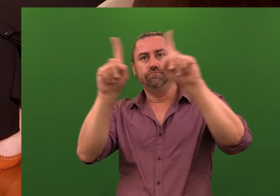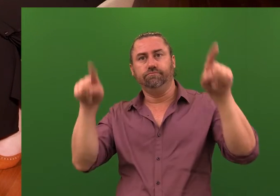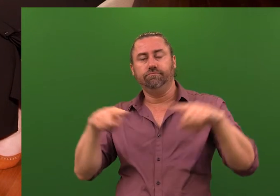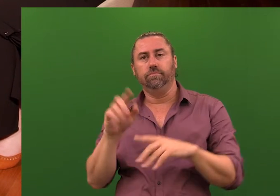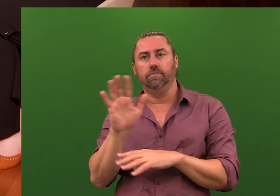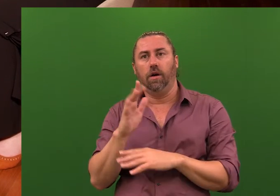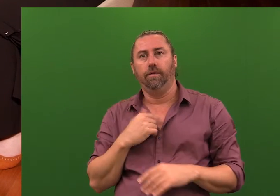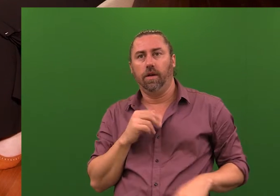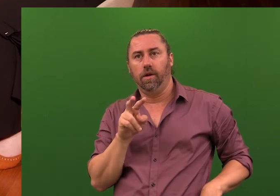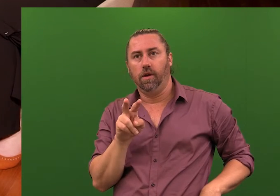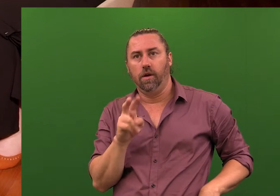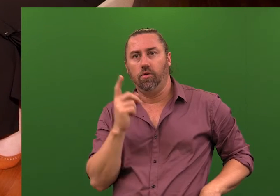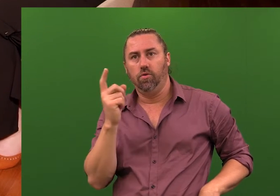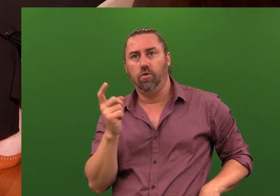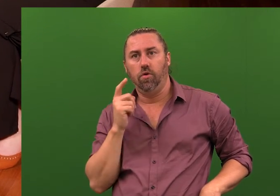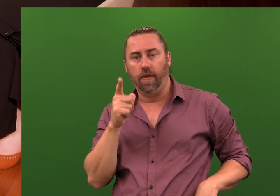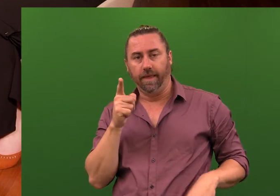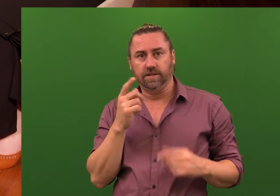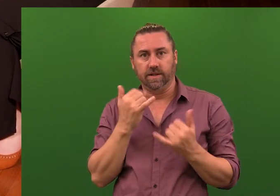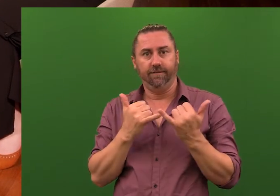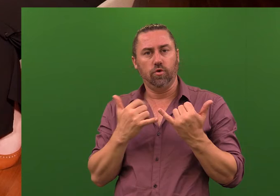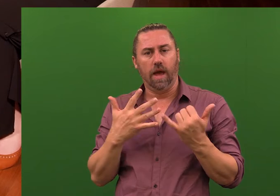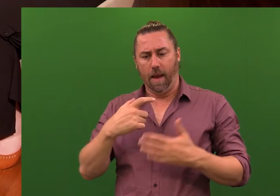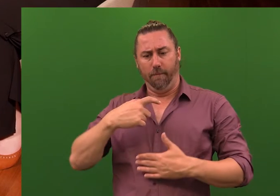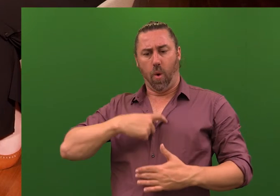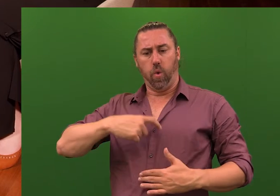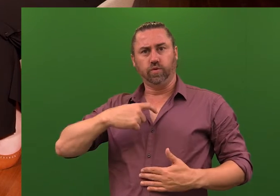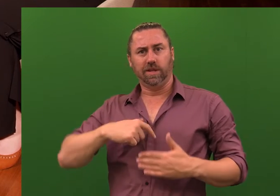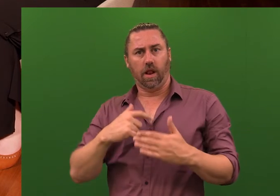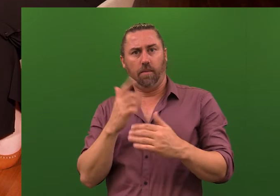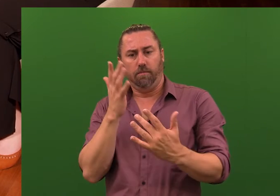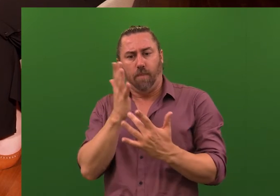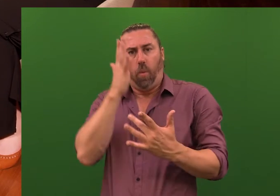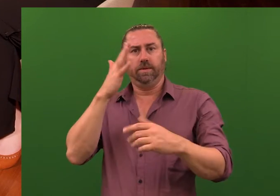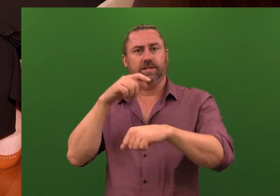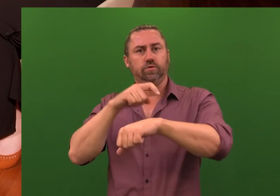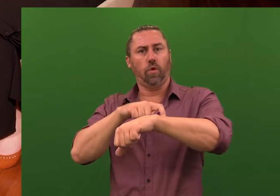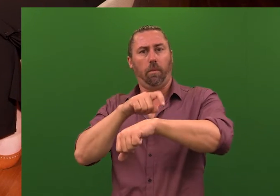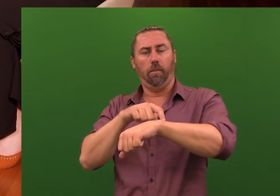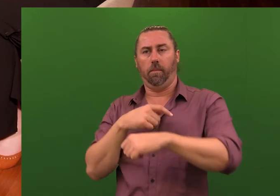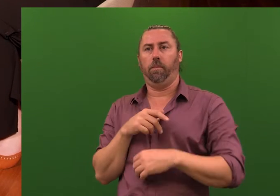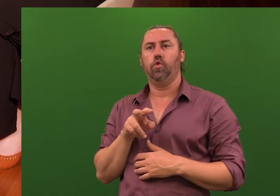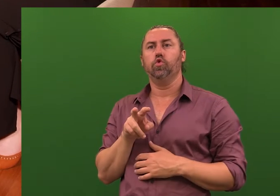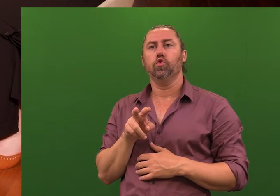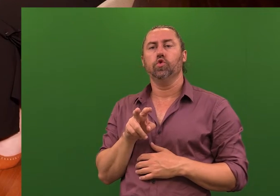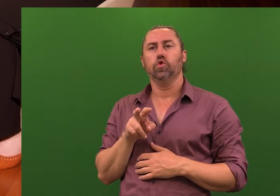think in this case, I wouldn't be vague around that,